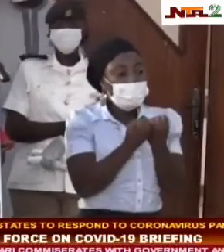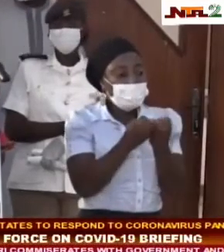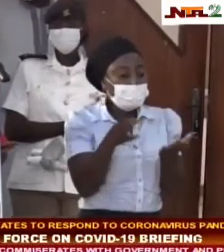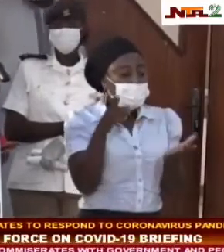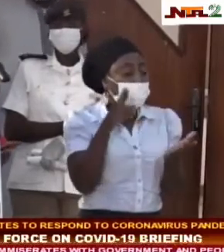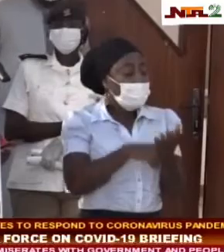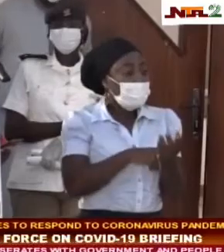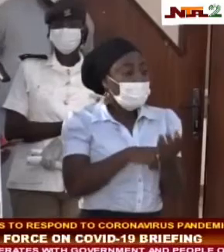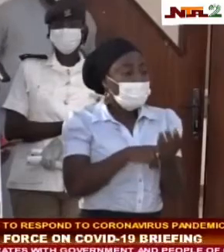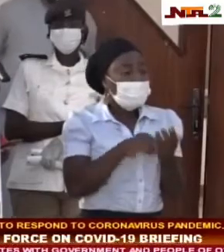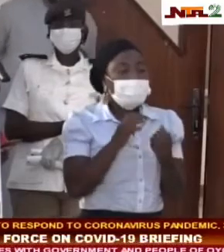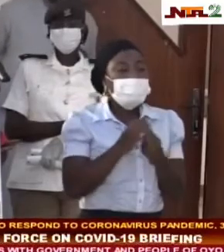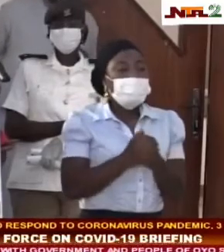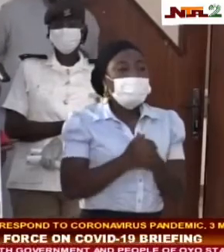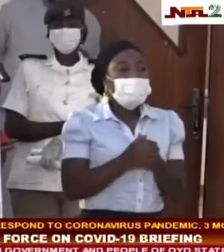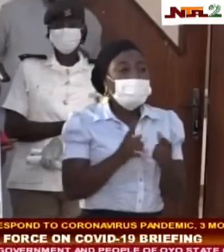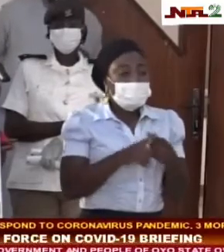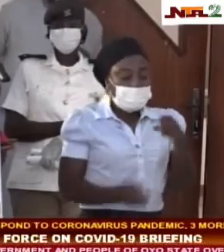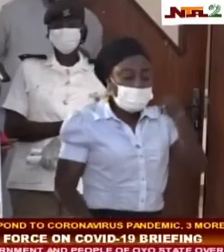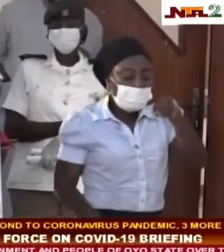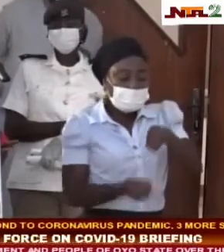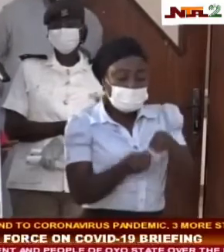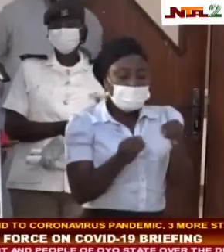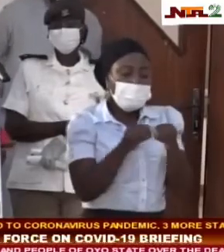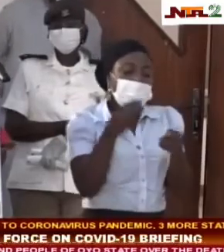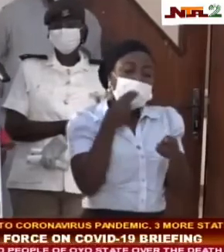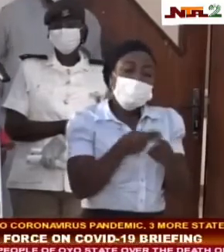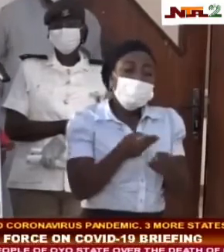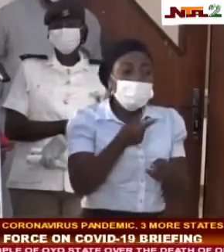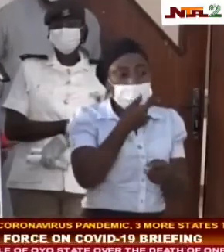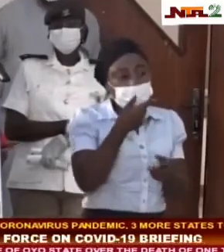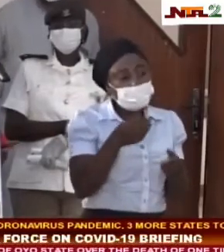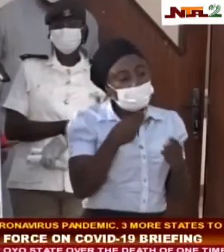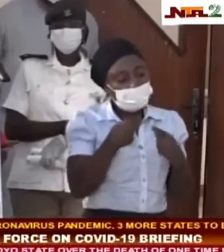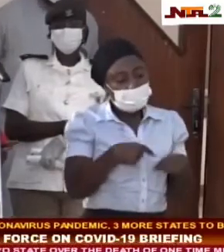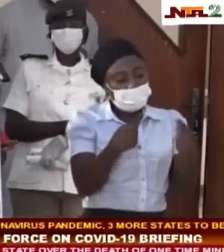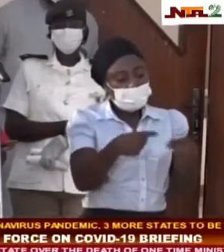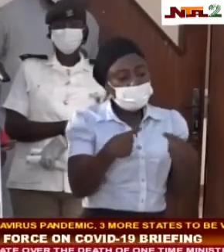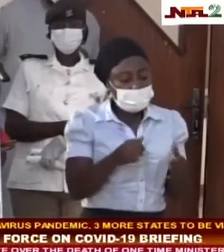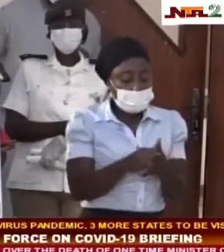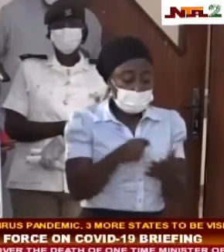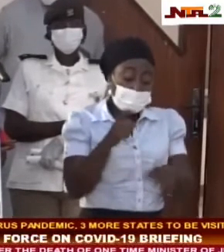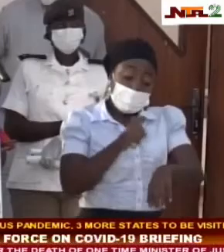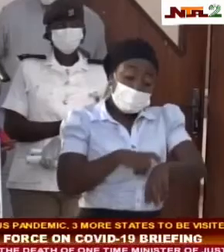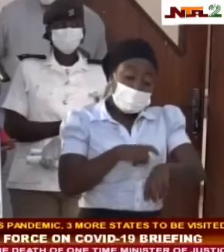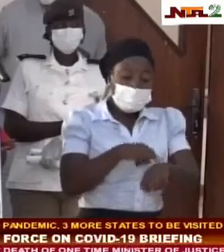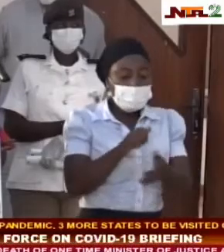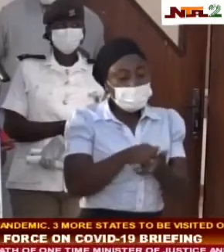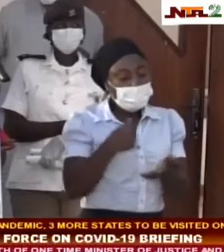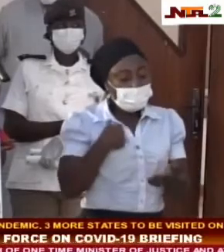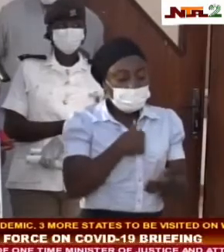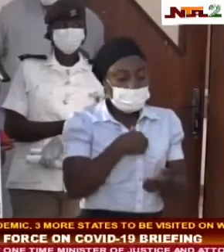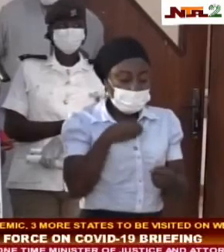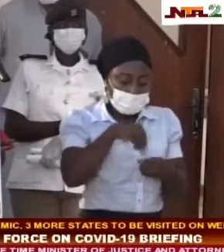beyond the 3.6 million. They argue the period we are in